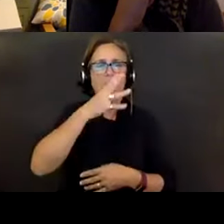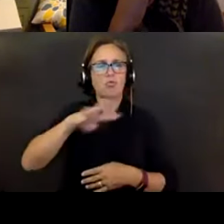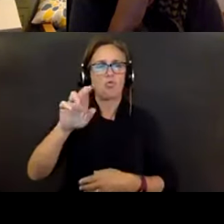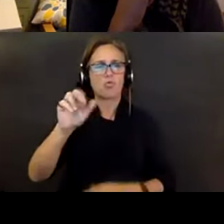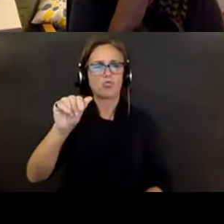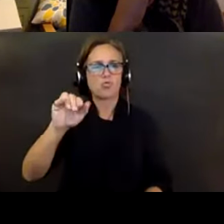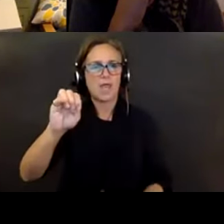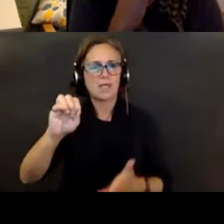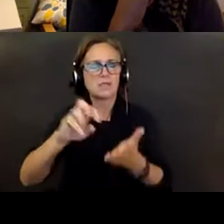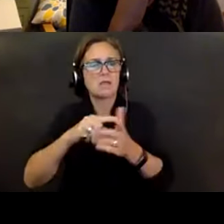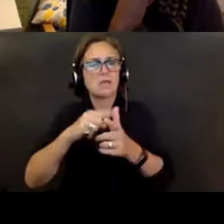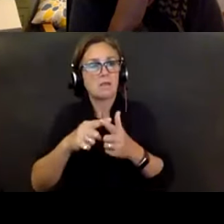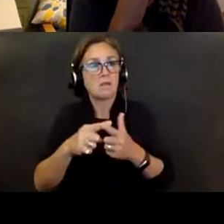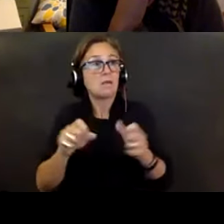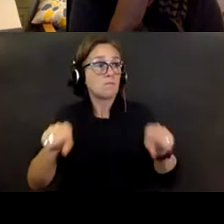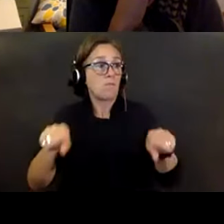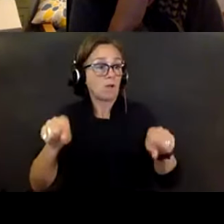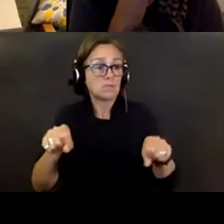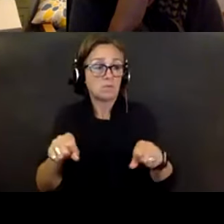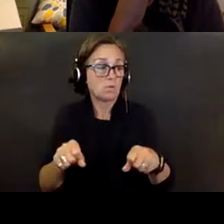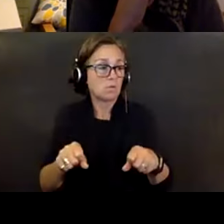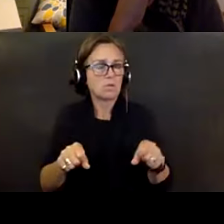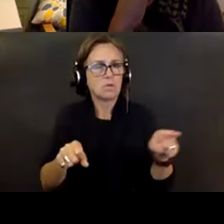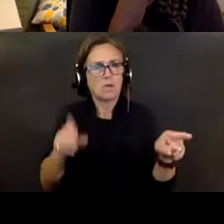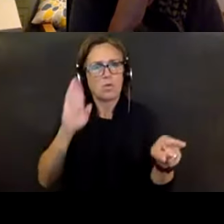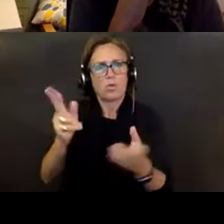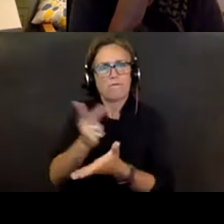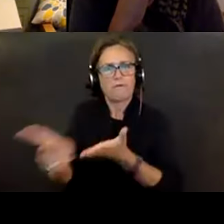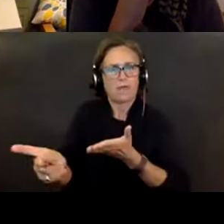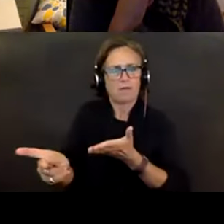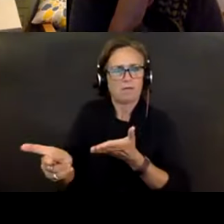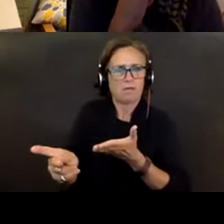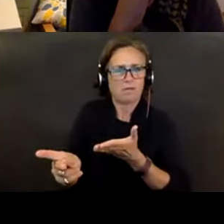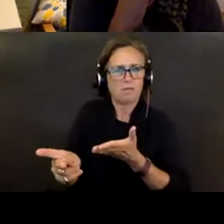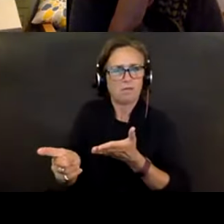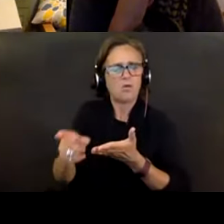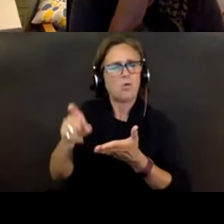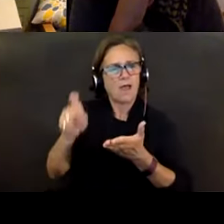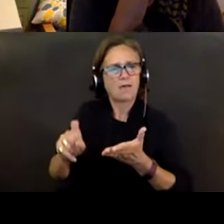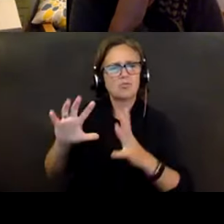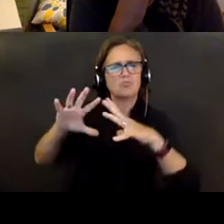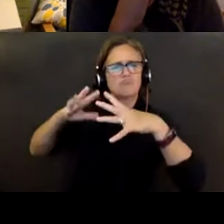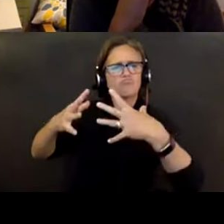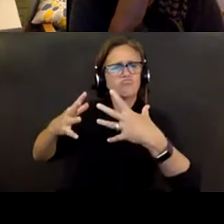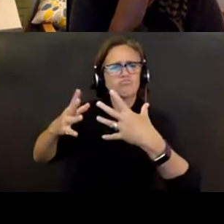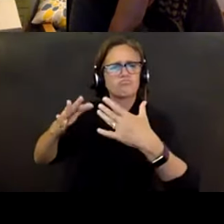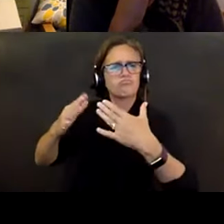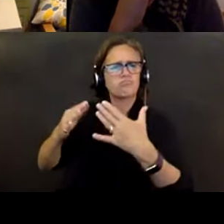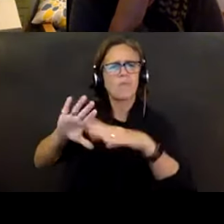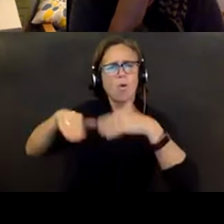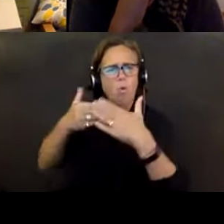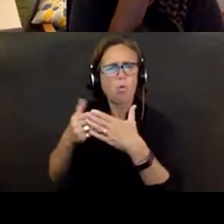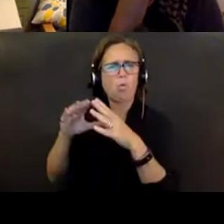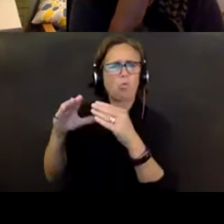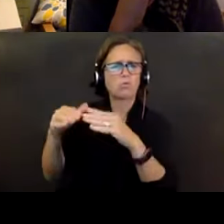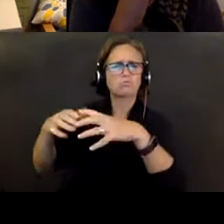life, then they got to take the whole child, right? And I think that's really been this discussion. It's the whole child, right? We